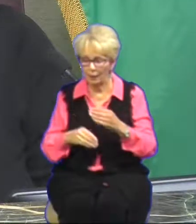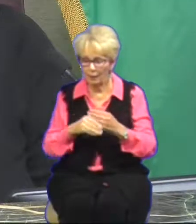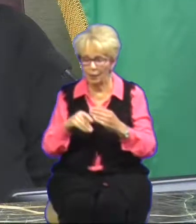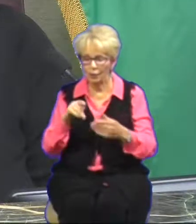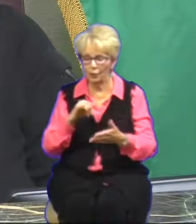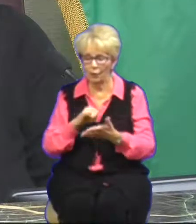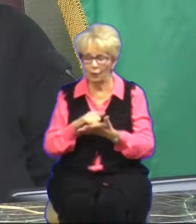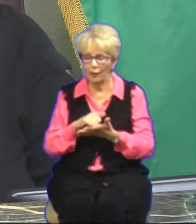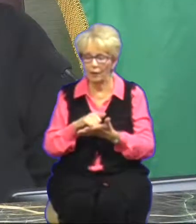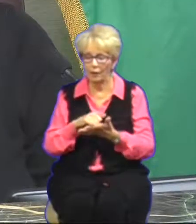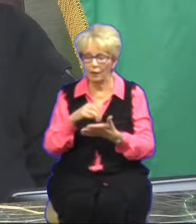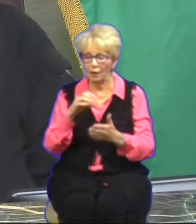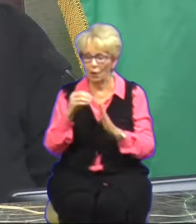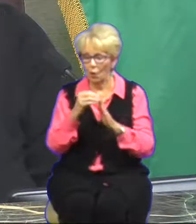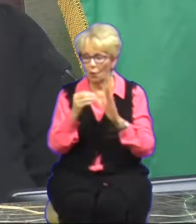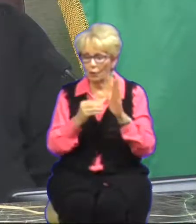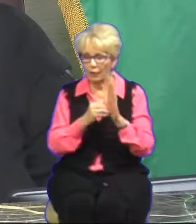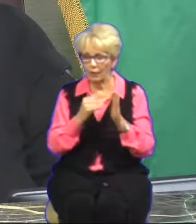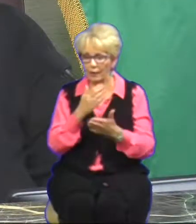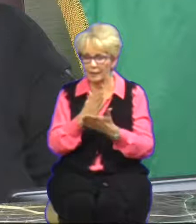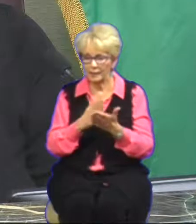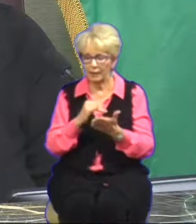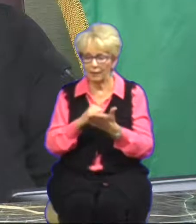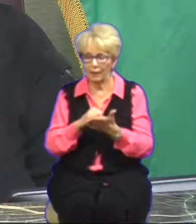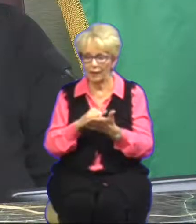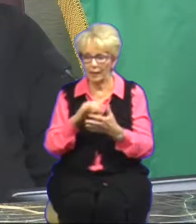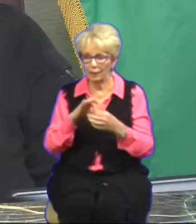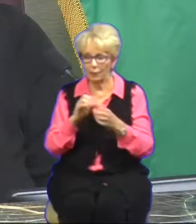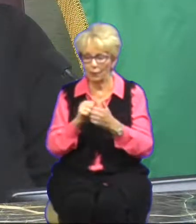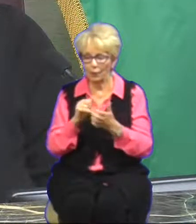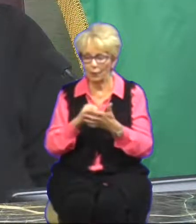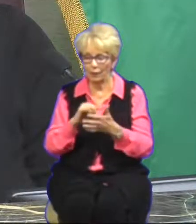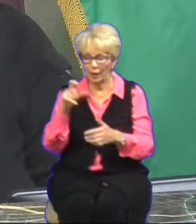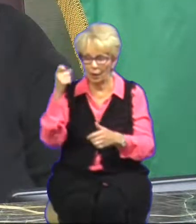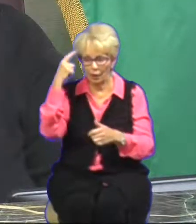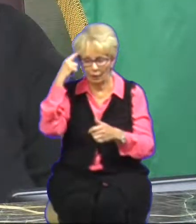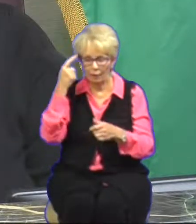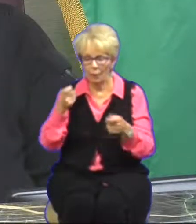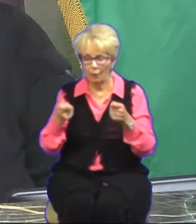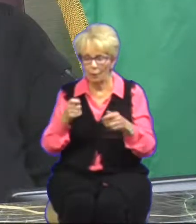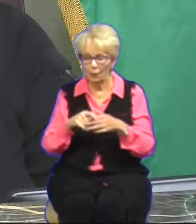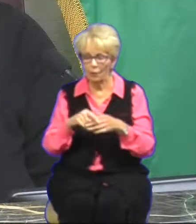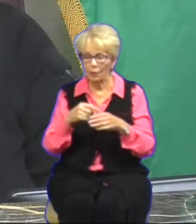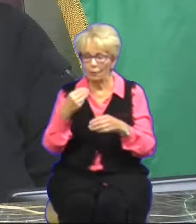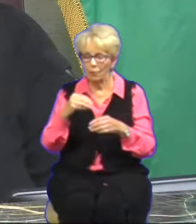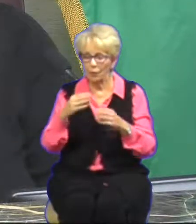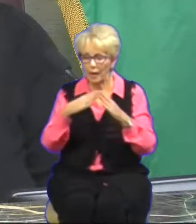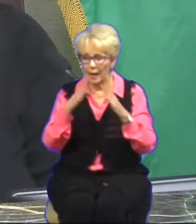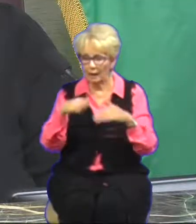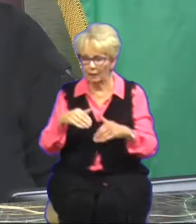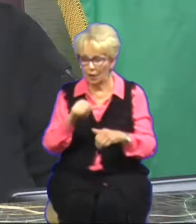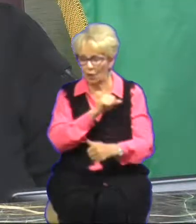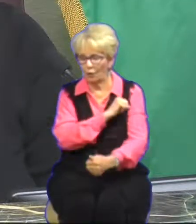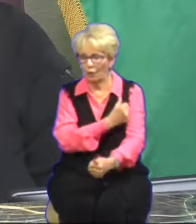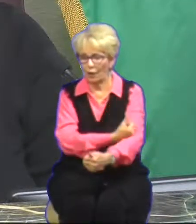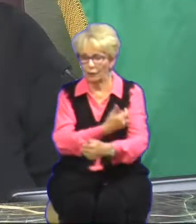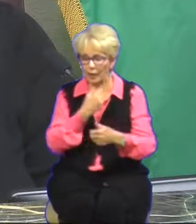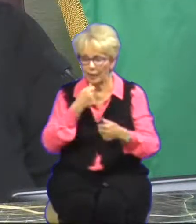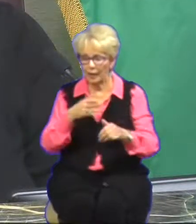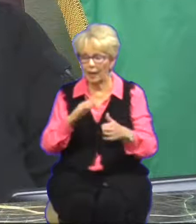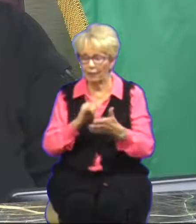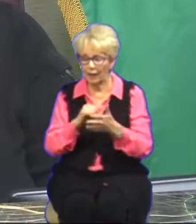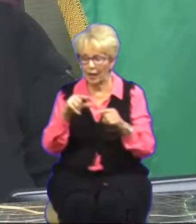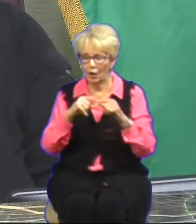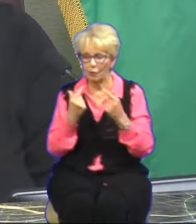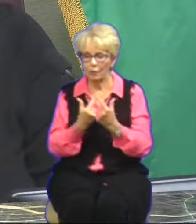Code of Ordinances, the section that deals with the governing board of the Morganton Housing Authority, to allow that